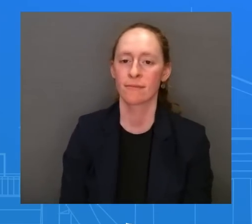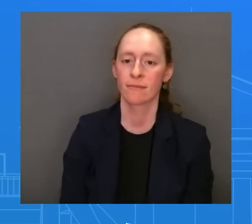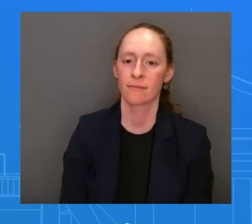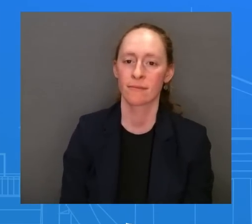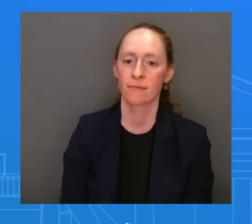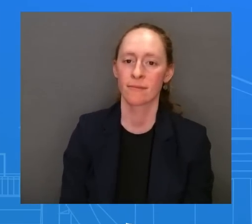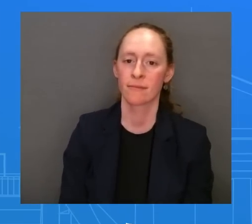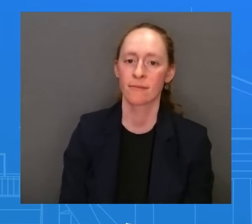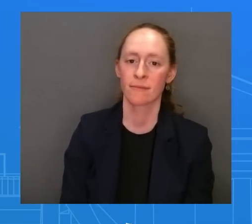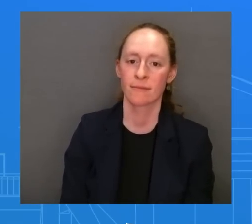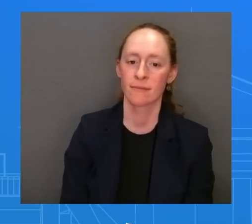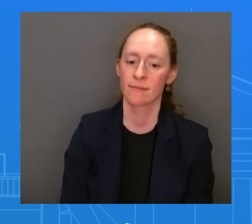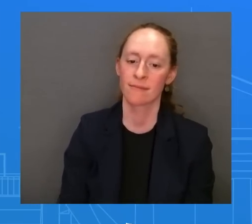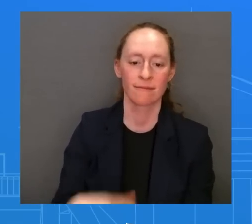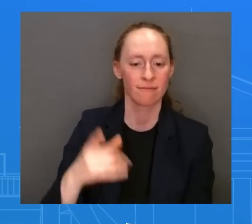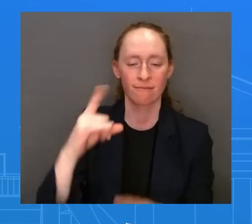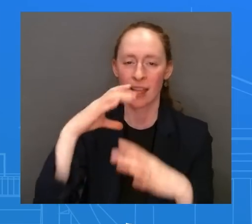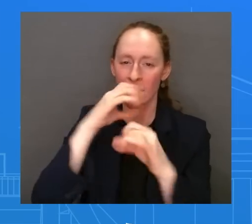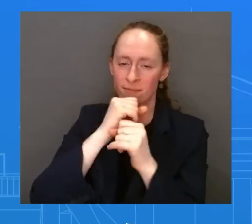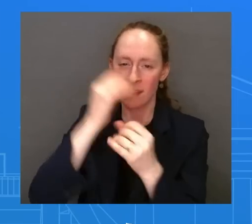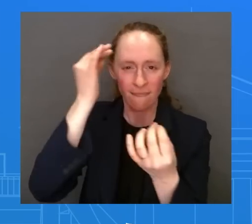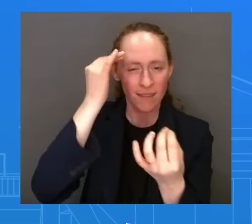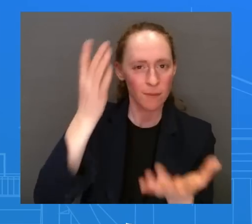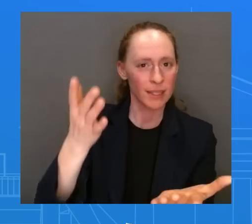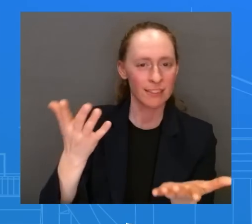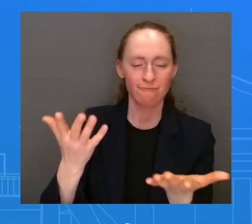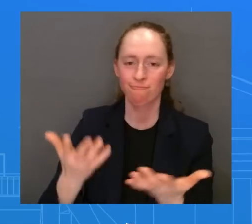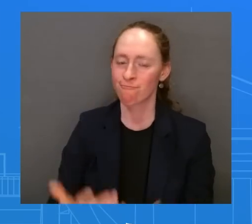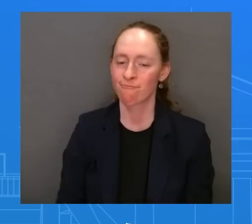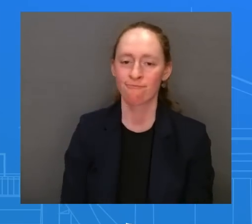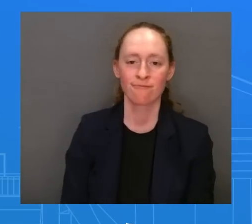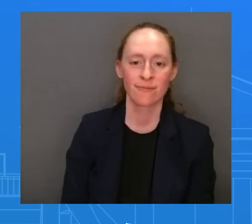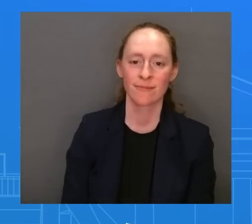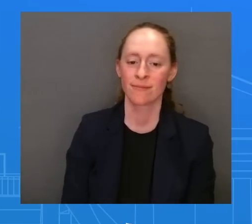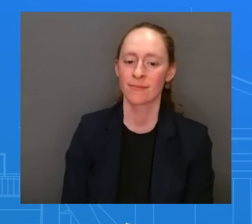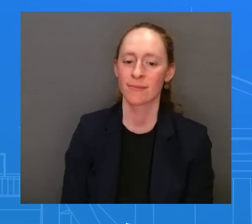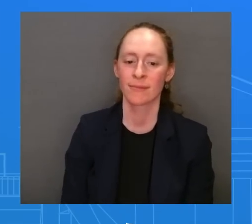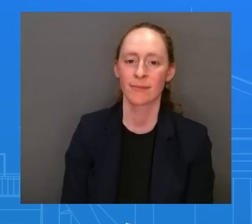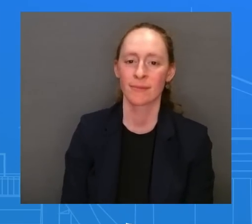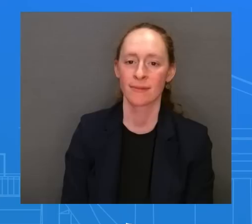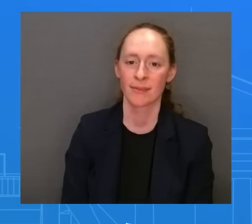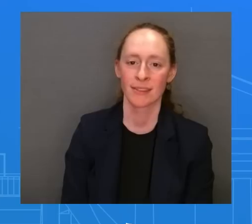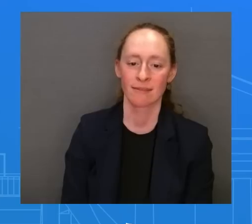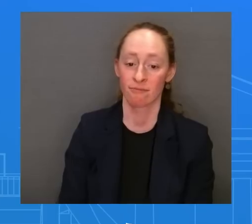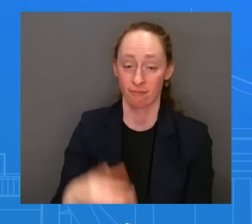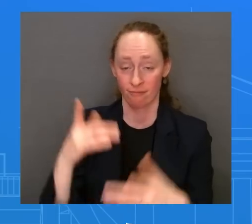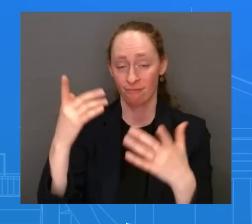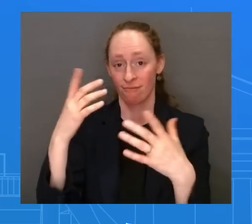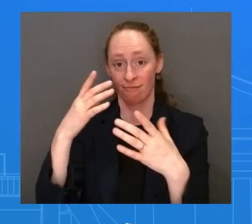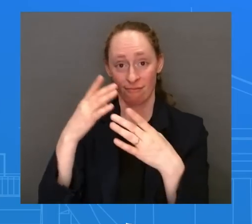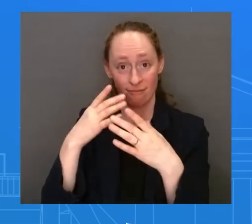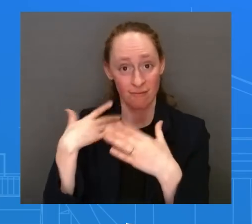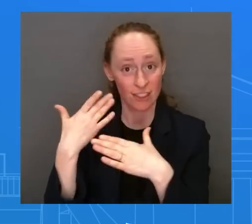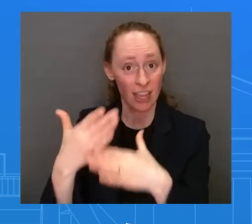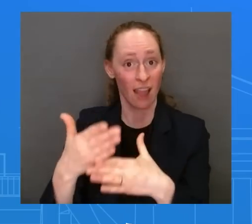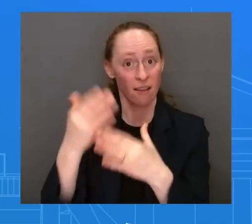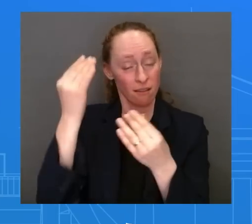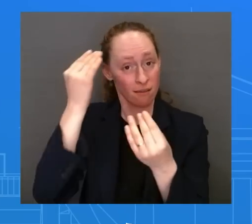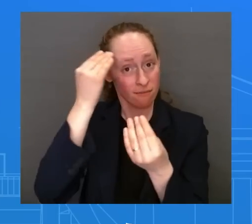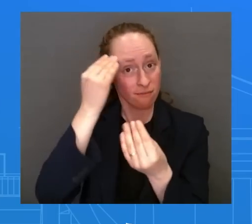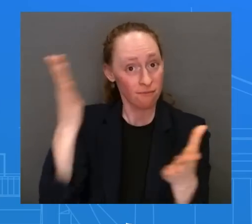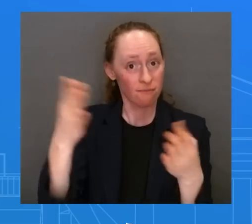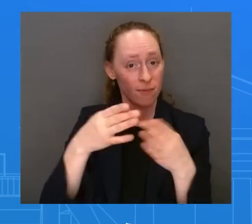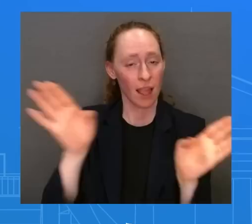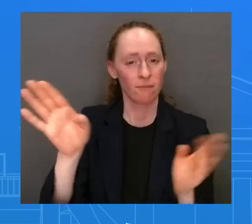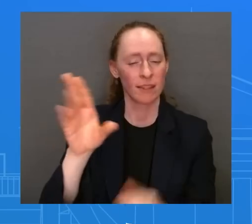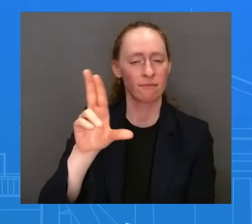anticipate any any release of them publicly or uh on a more broad fashion but that's a better question put to the agencies